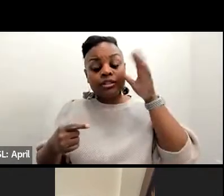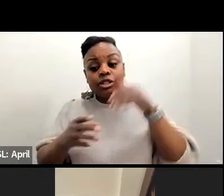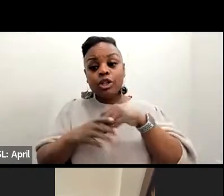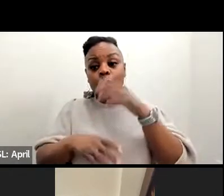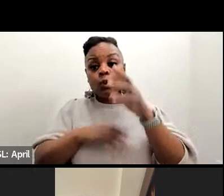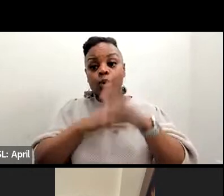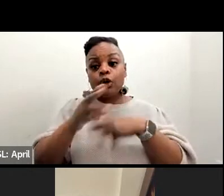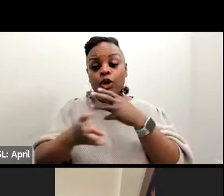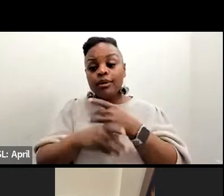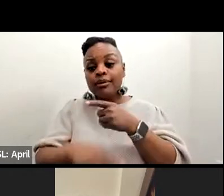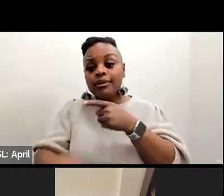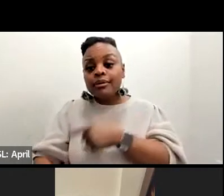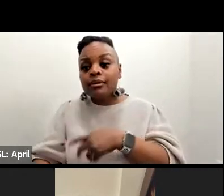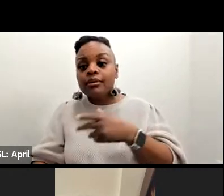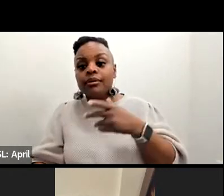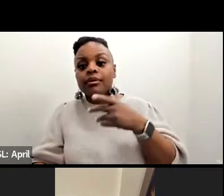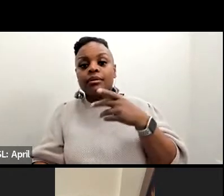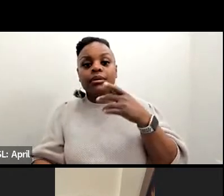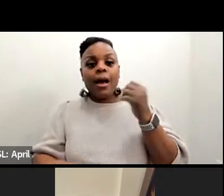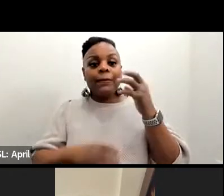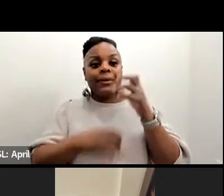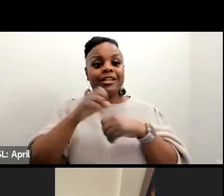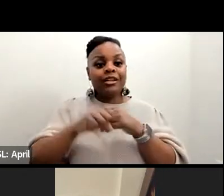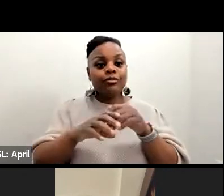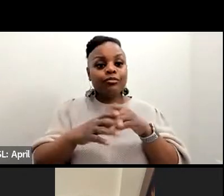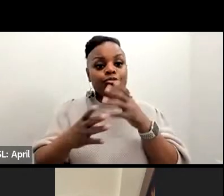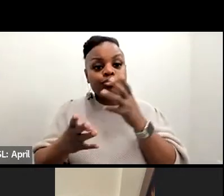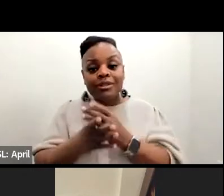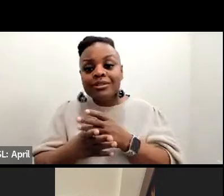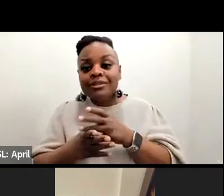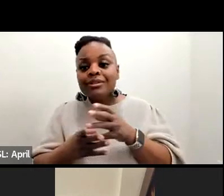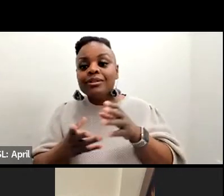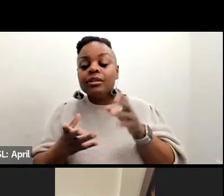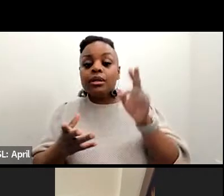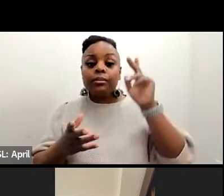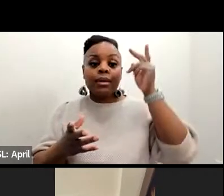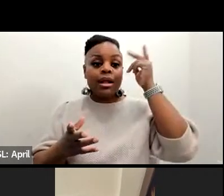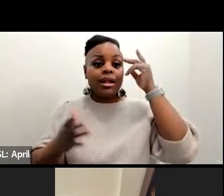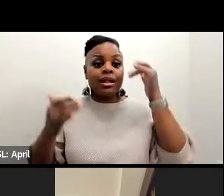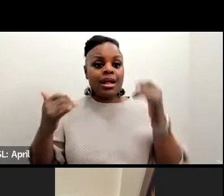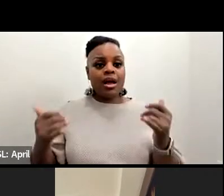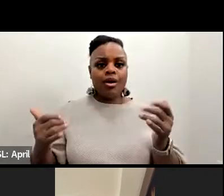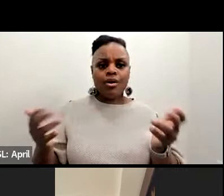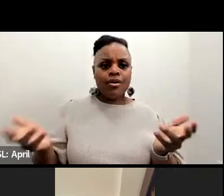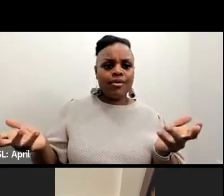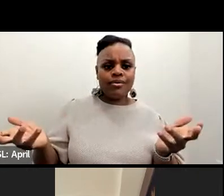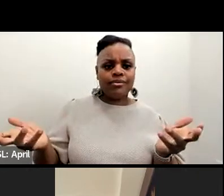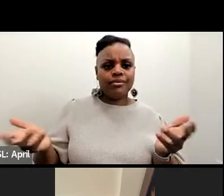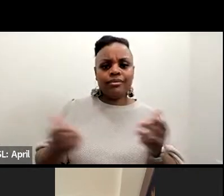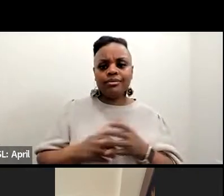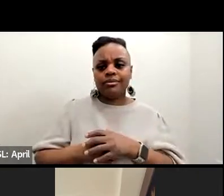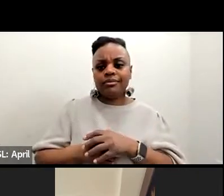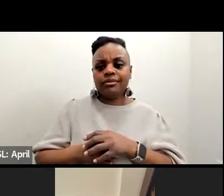are their families not only being repressed behind bars, they're dying behind bars, but also the